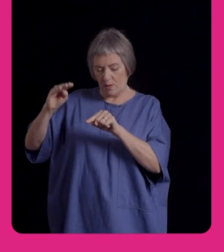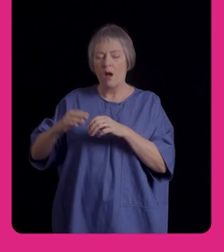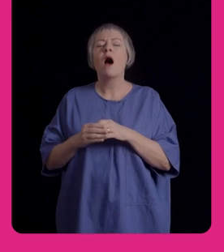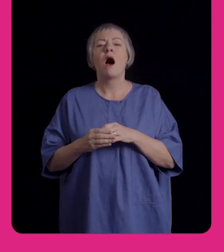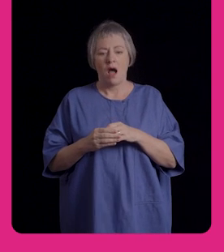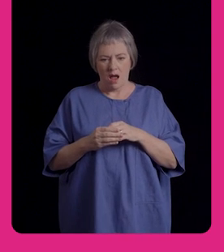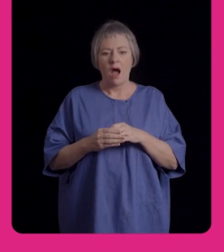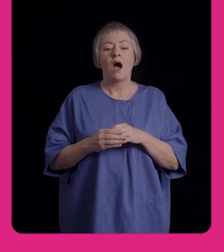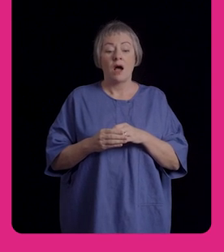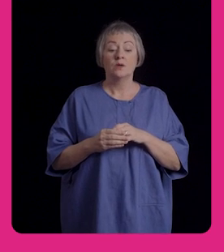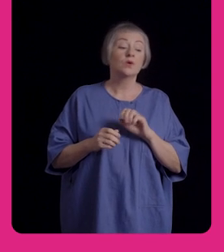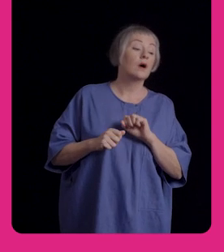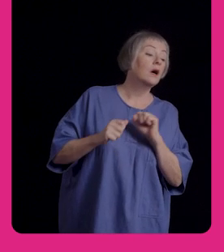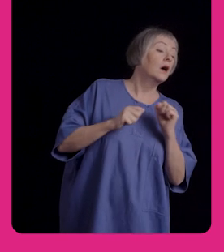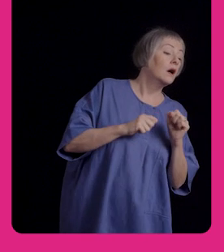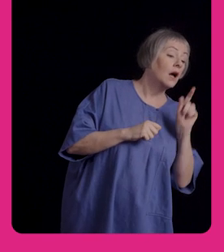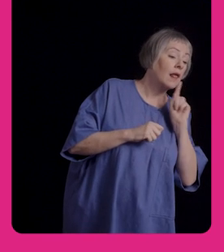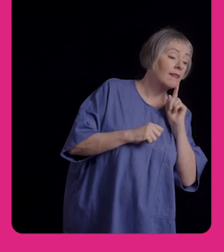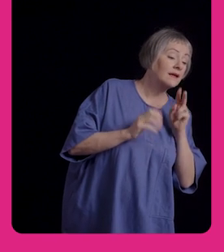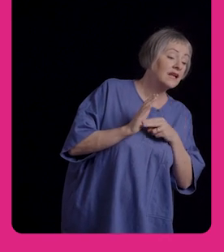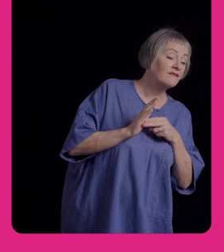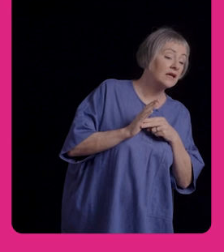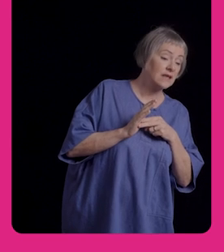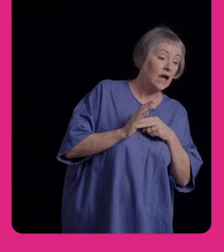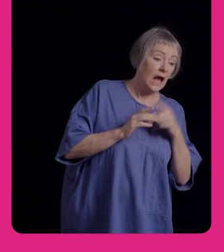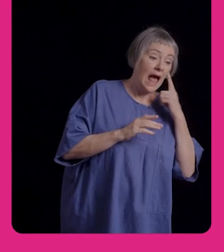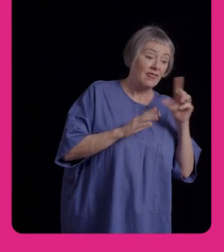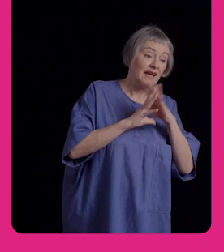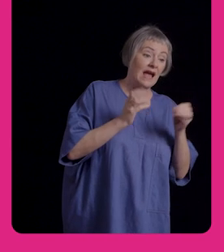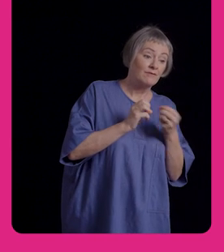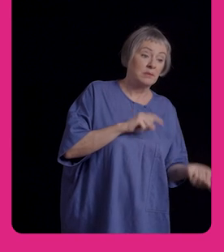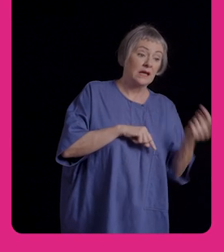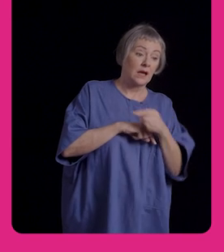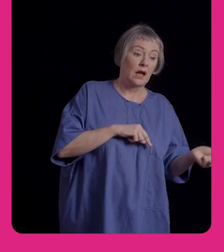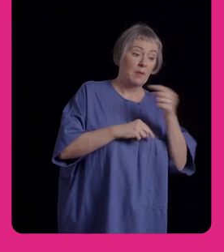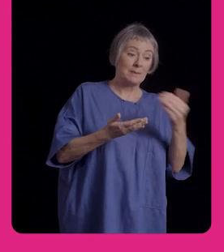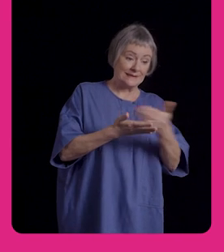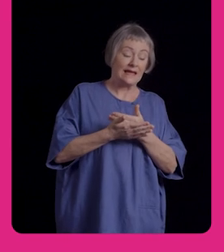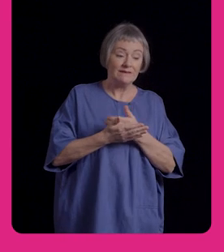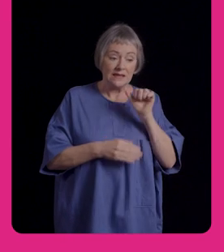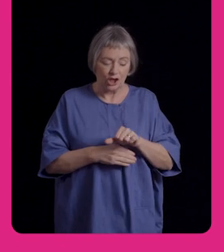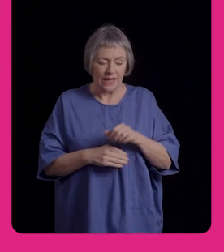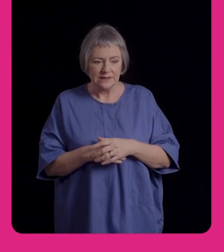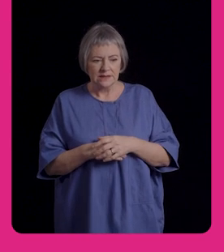I give it sort of a lean back to Lady Vex. Lady Vex, I think everyone can make it up here quite safely.